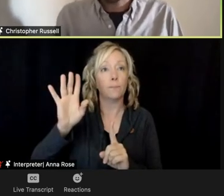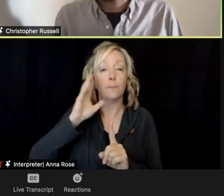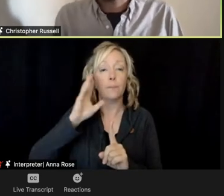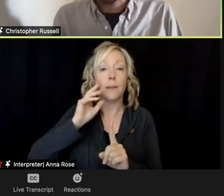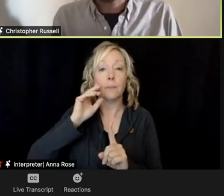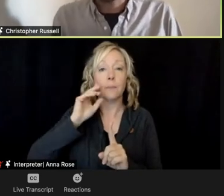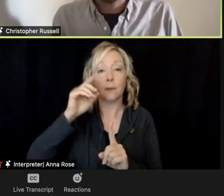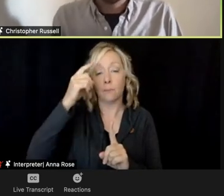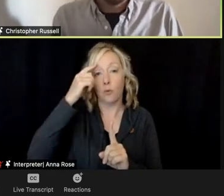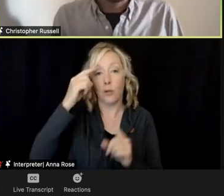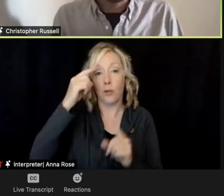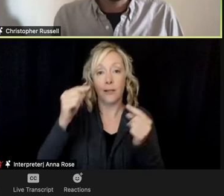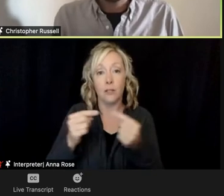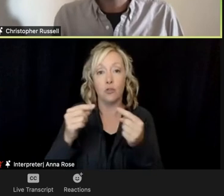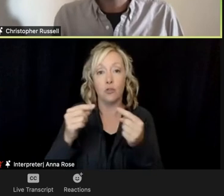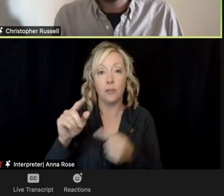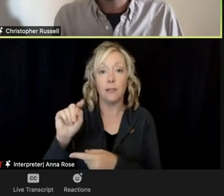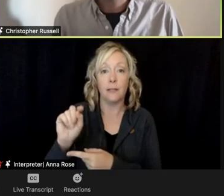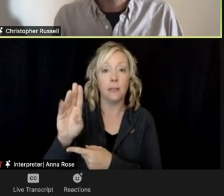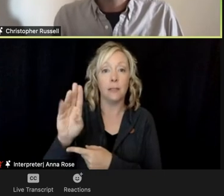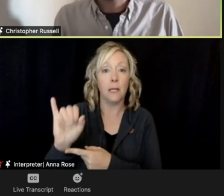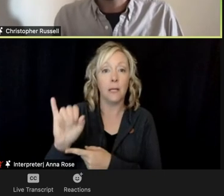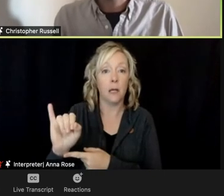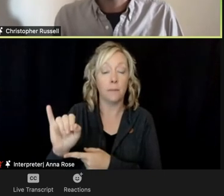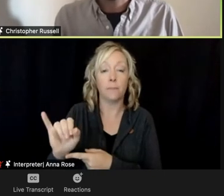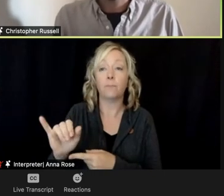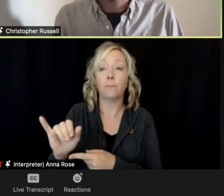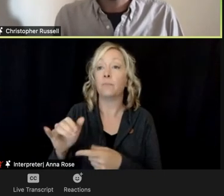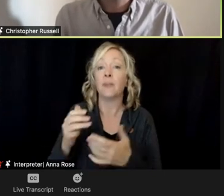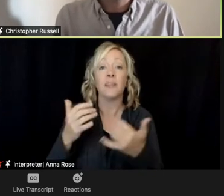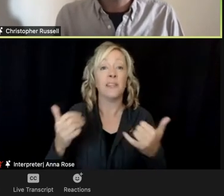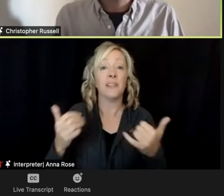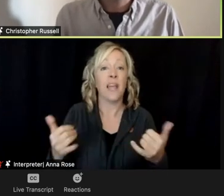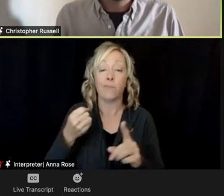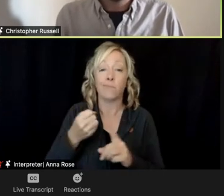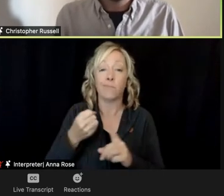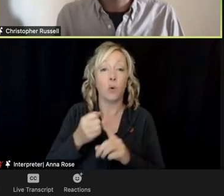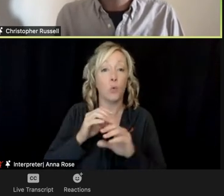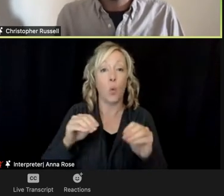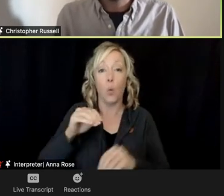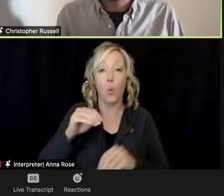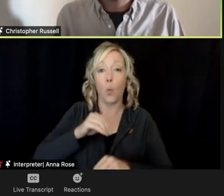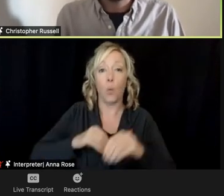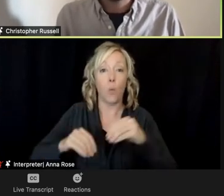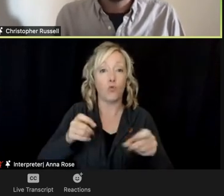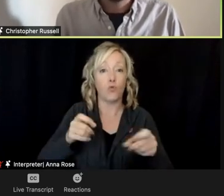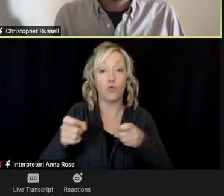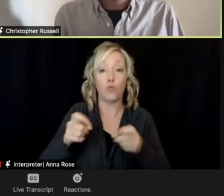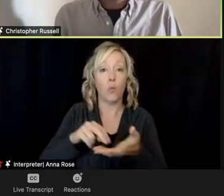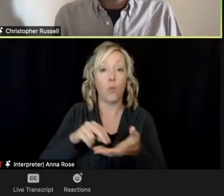injury, traumatic brain injury, and really had no voluntary motor control, including no ocular motor control.